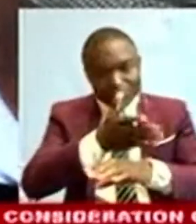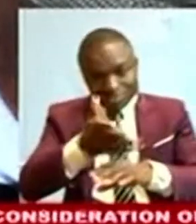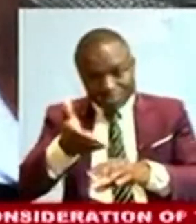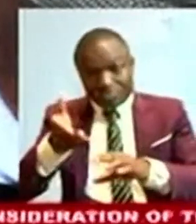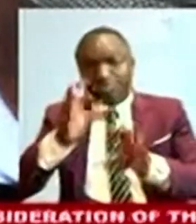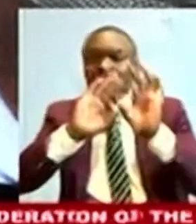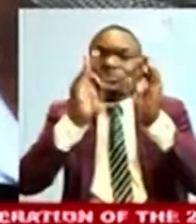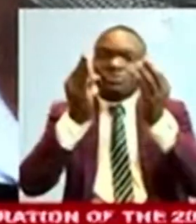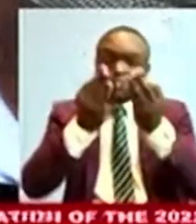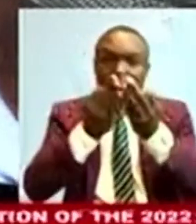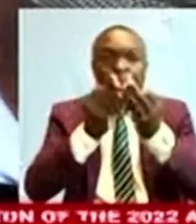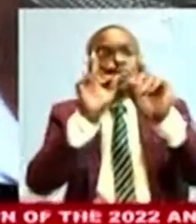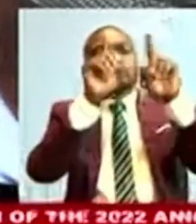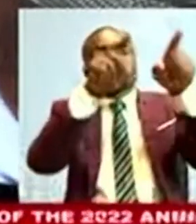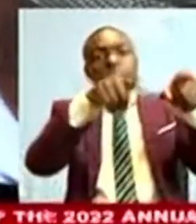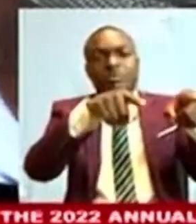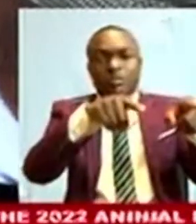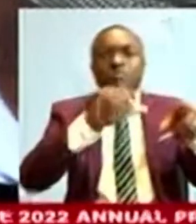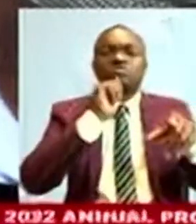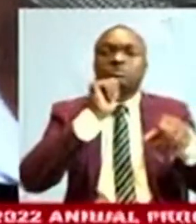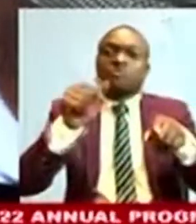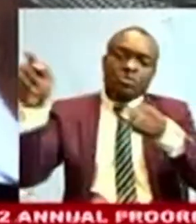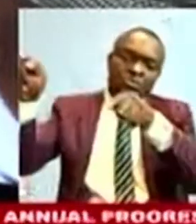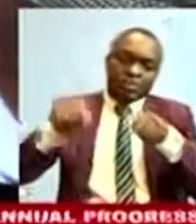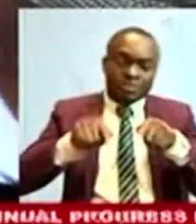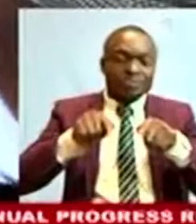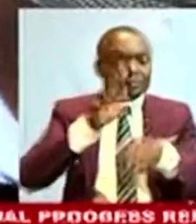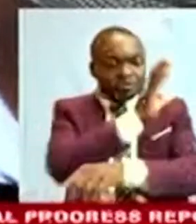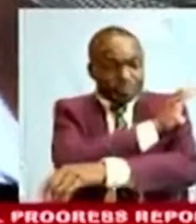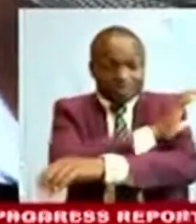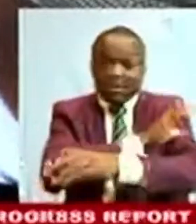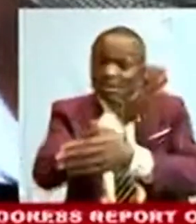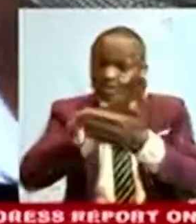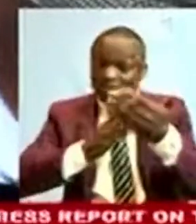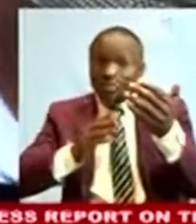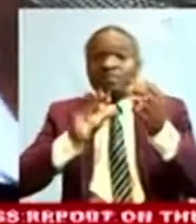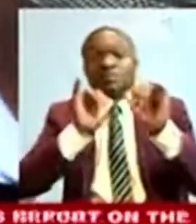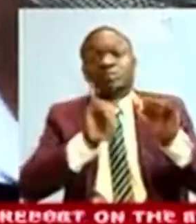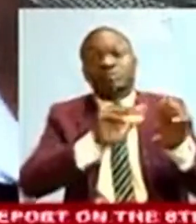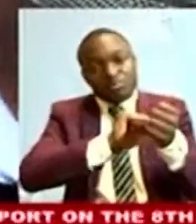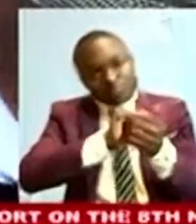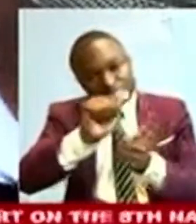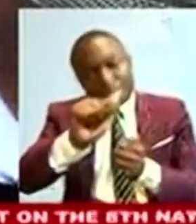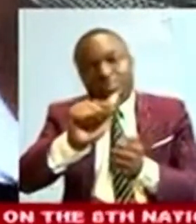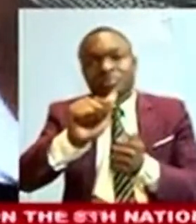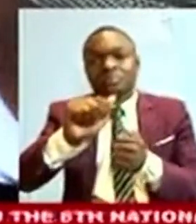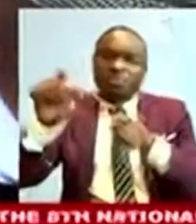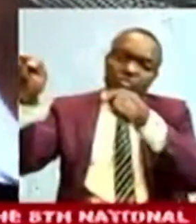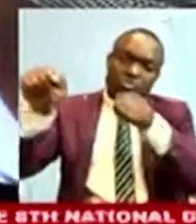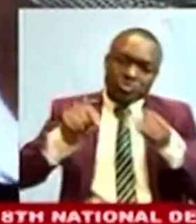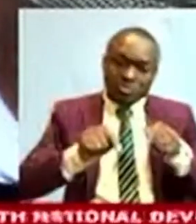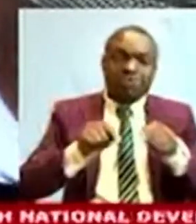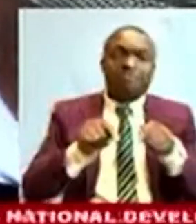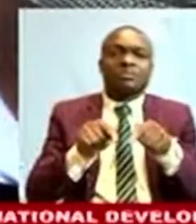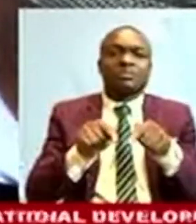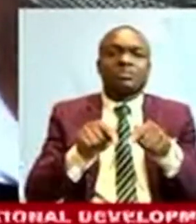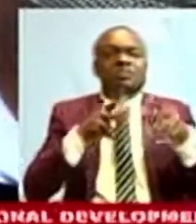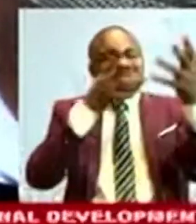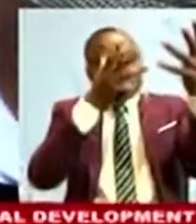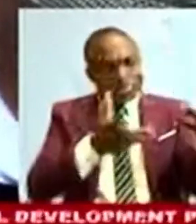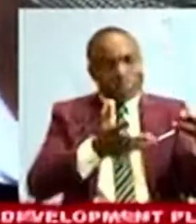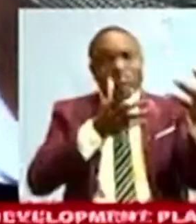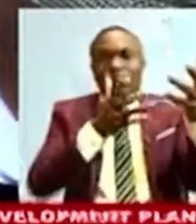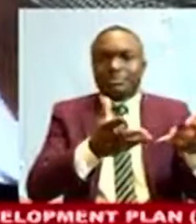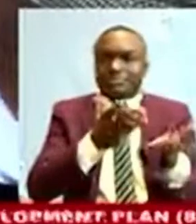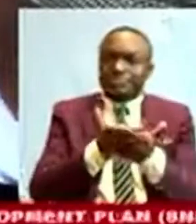to them rather than having them to come to our facilities, because some are too far anyway for them to come to just for a weight measure. I